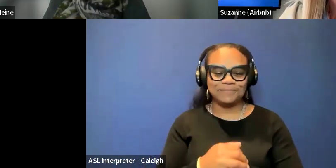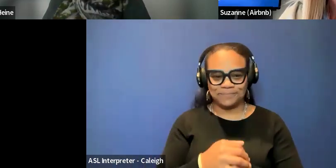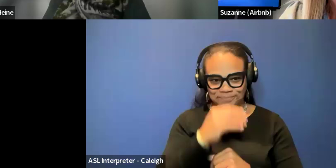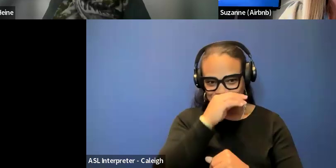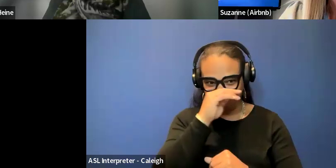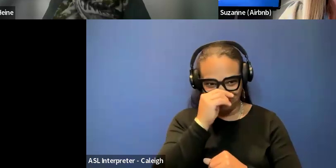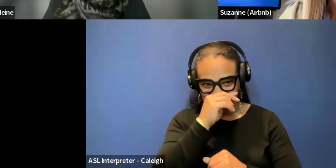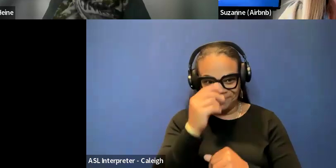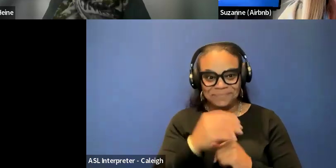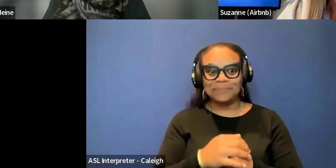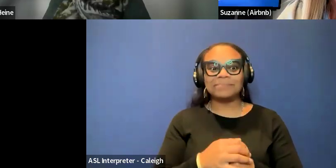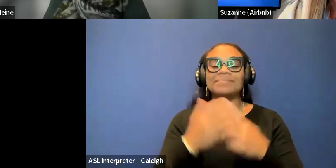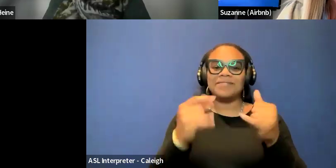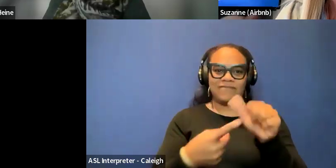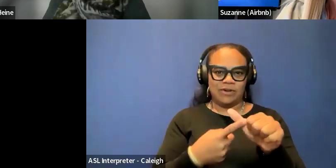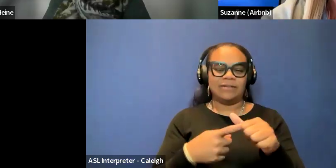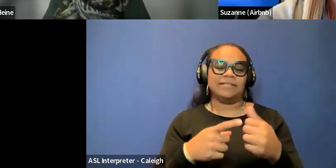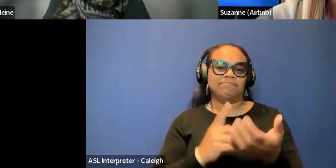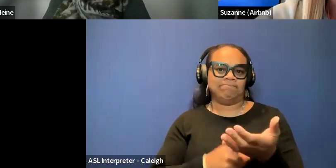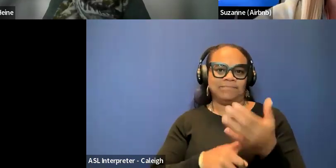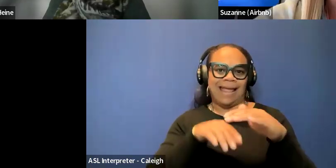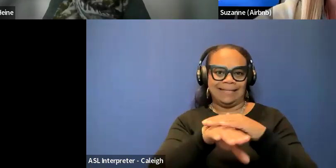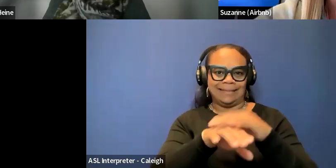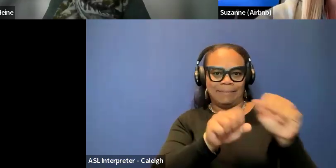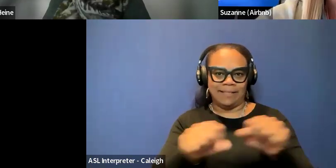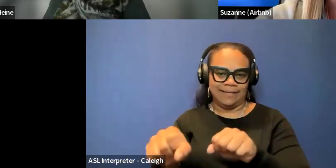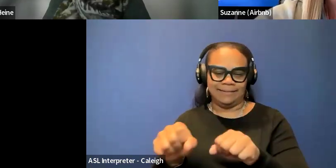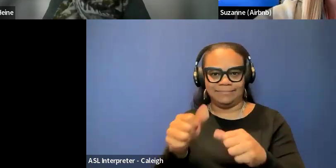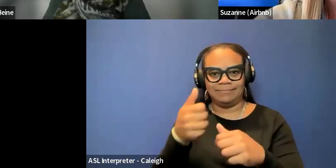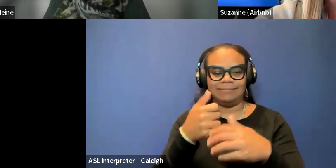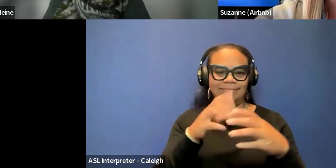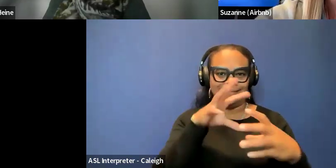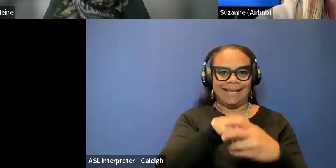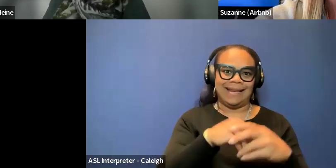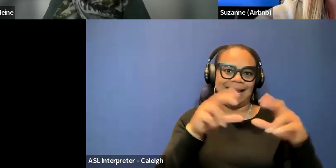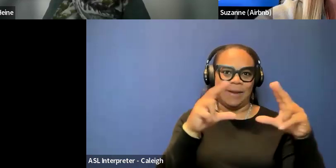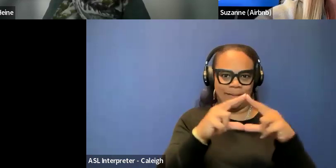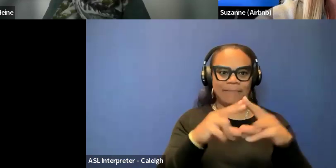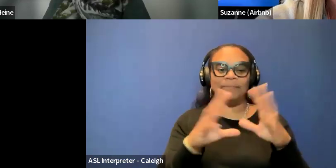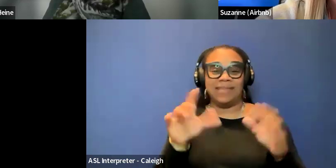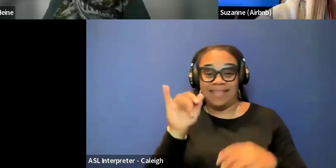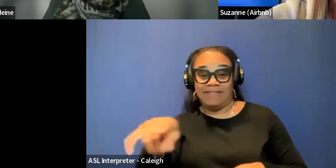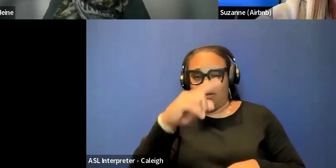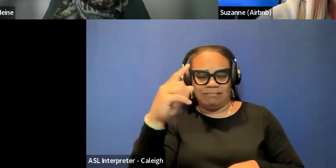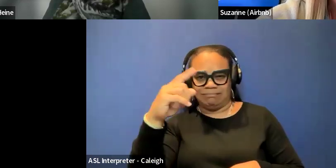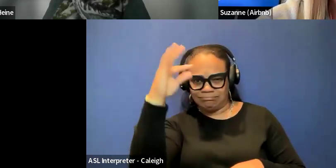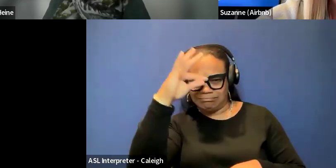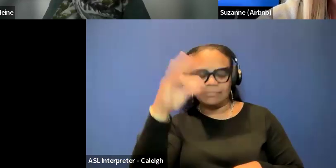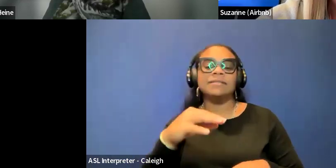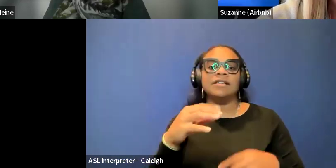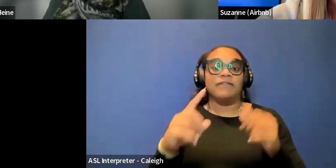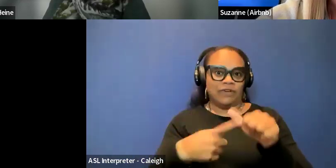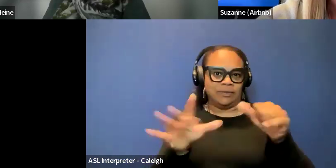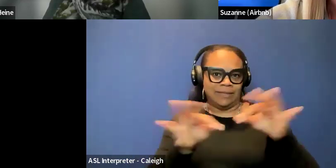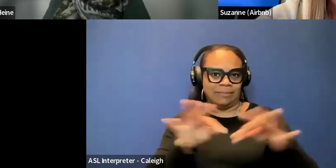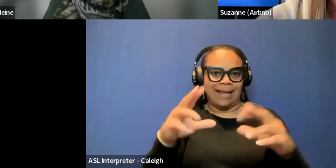about accessibility at Airbnb. And for anyone that isn't familiar, let's talk a little bit about what Airbnb is. So